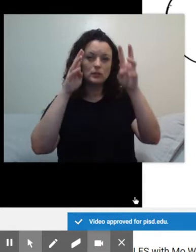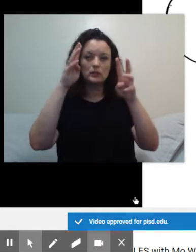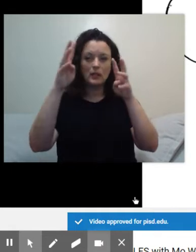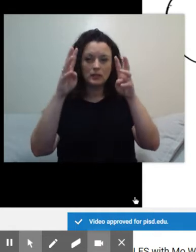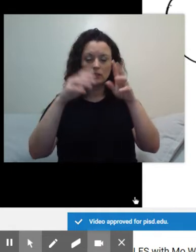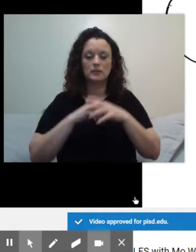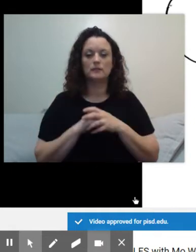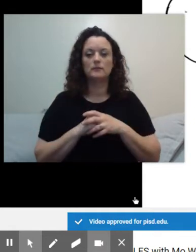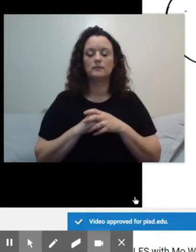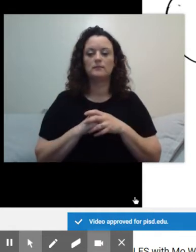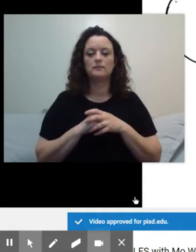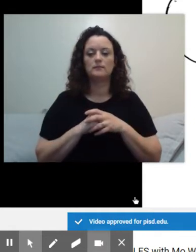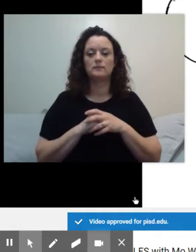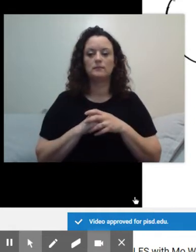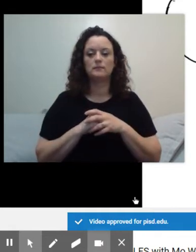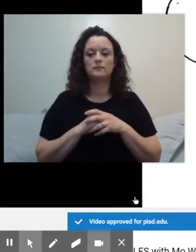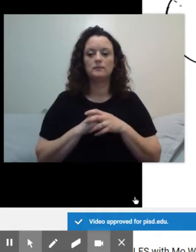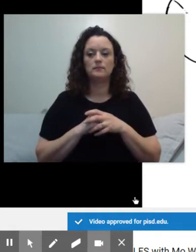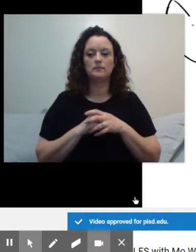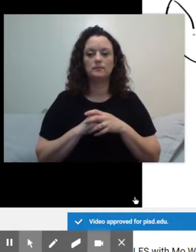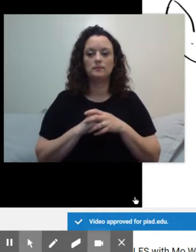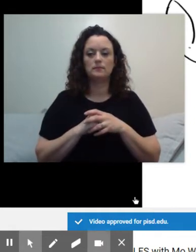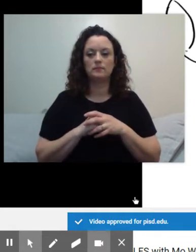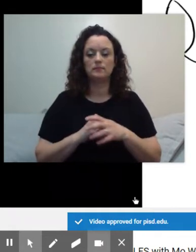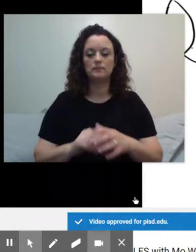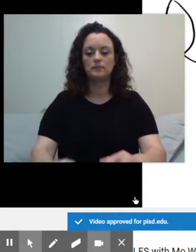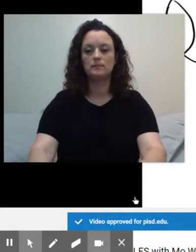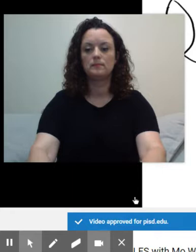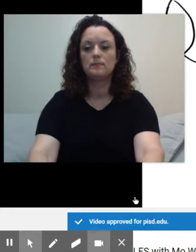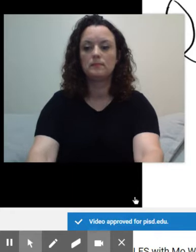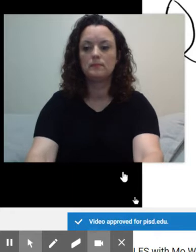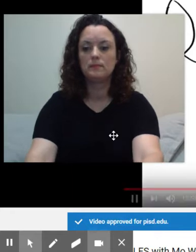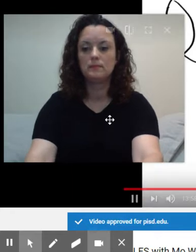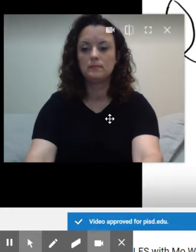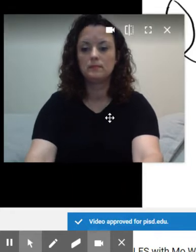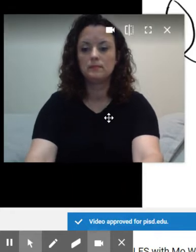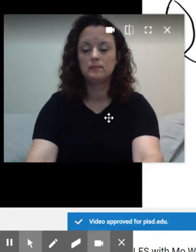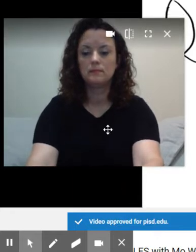Now with the circle, I could make myself